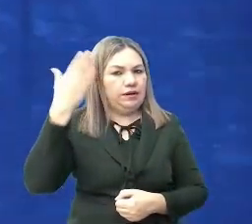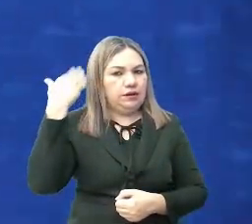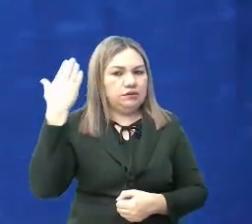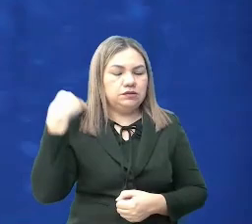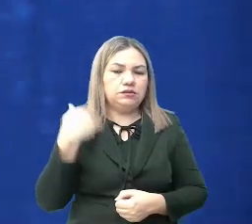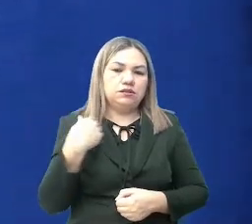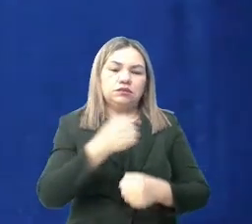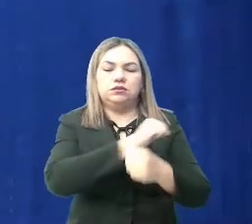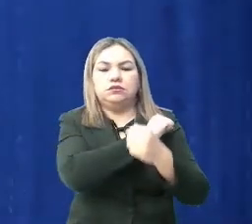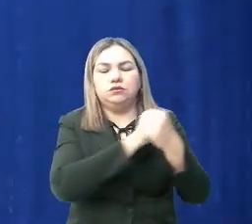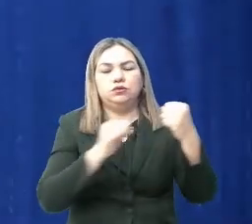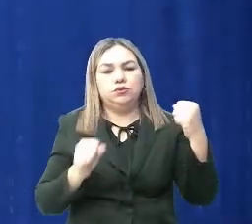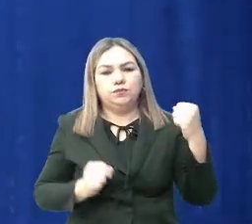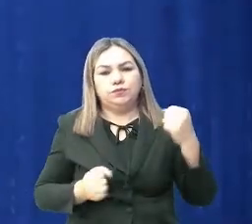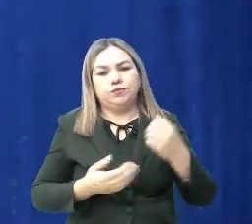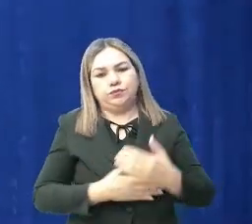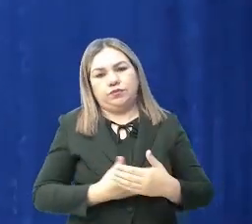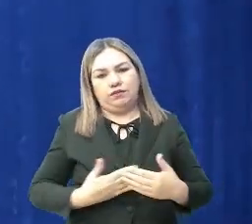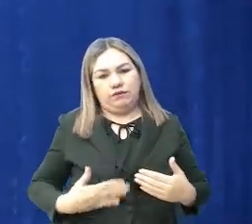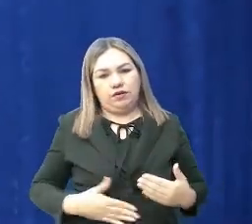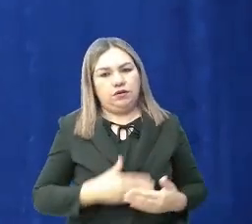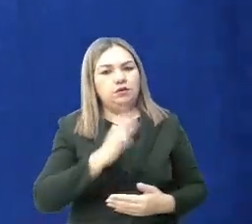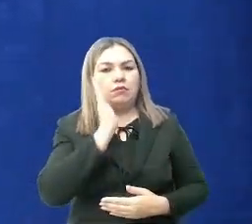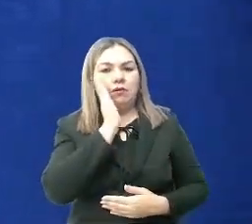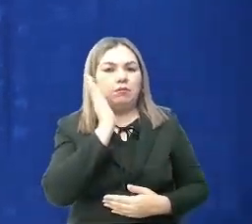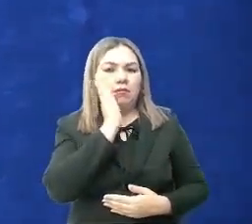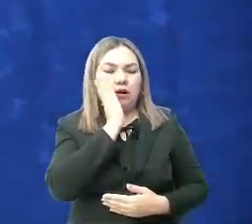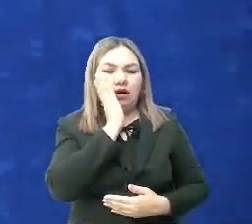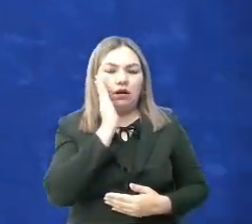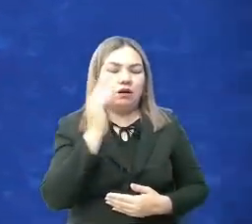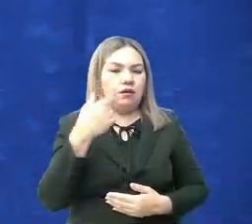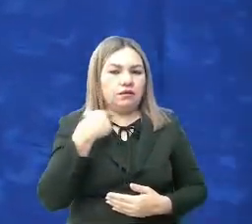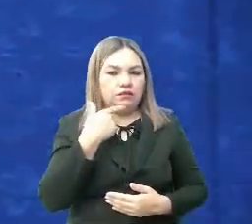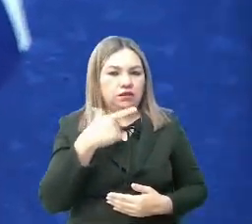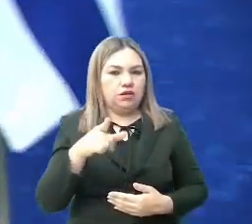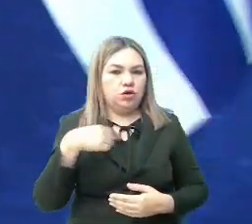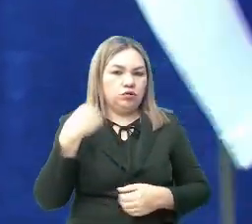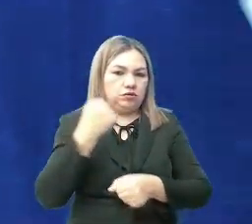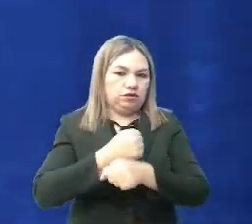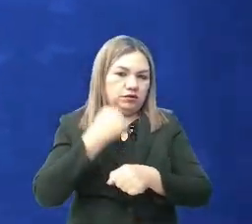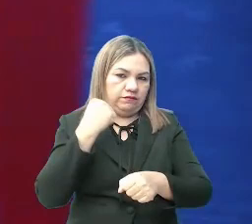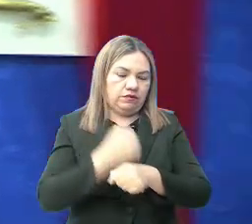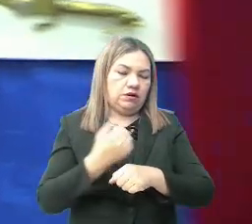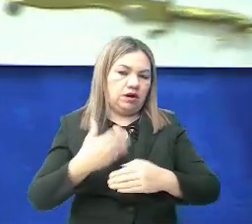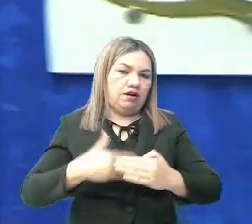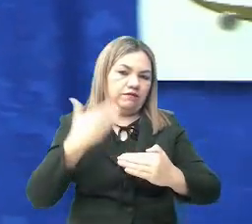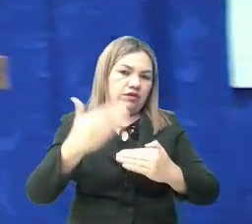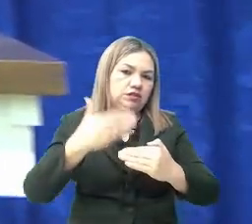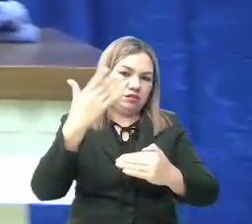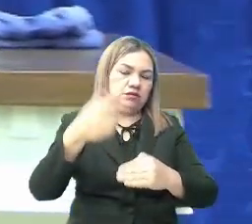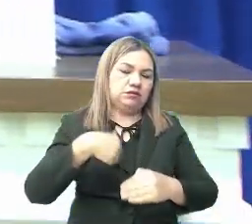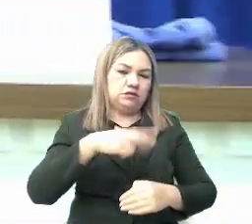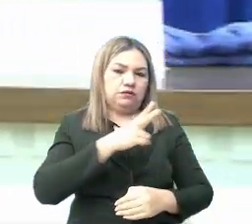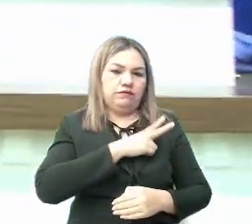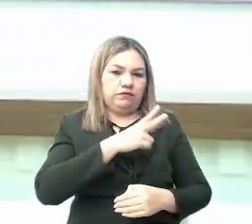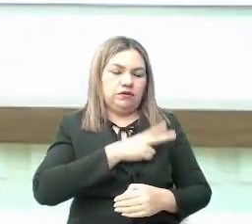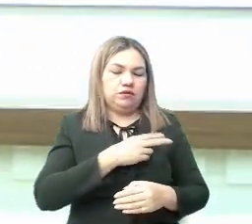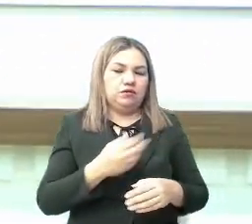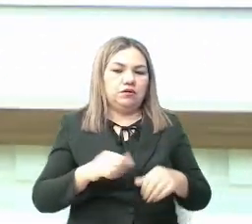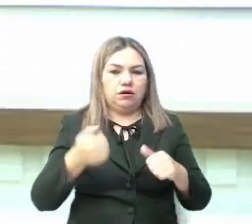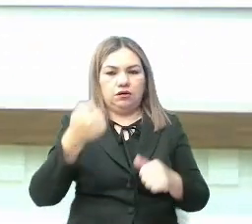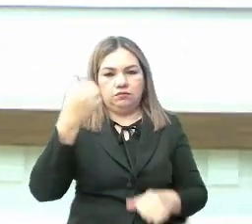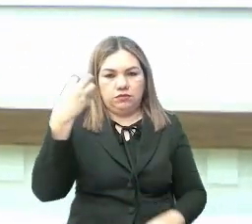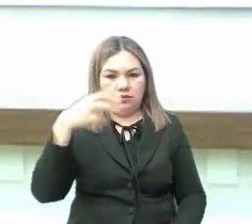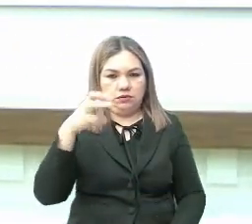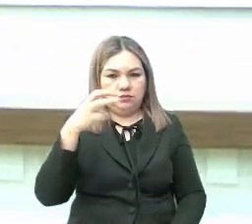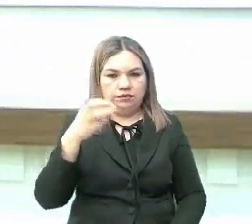in the womb of my mother, he said that I was a businessman. I said that I'm a person that I'm going to go forward in this life. How many